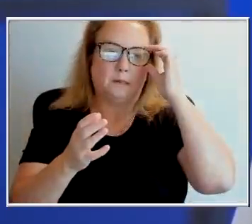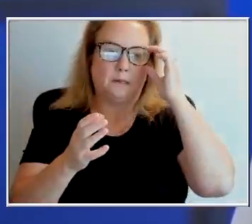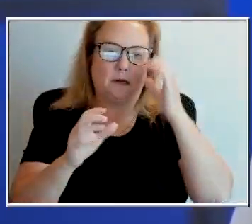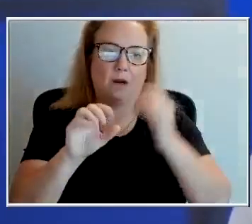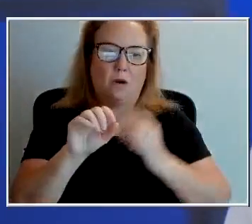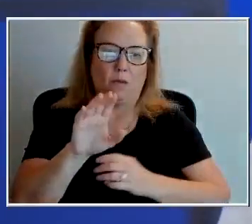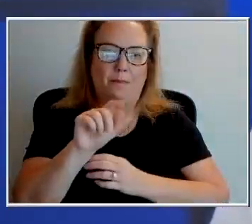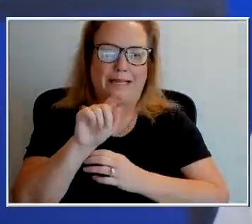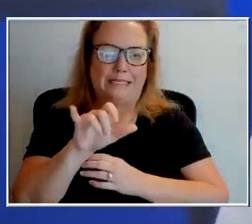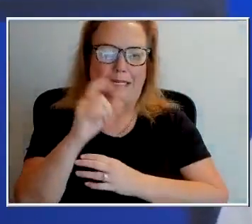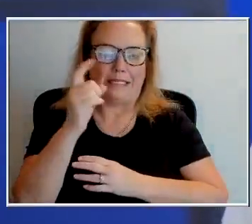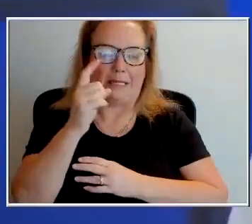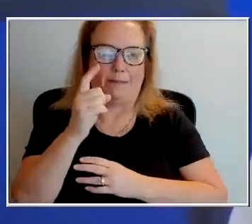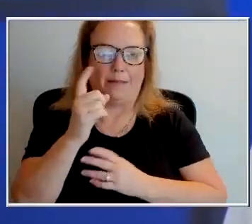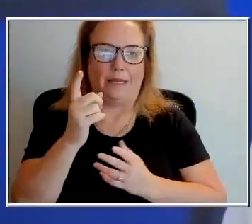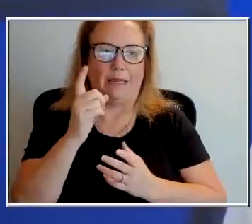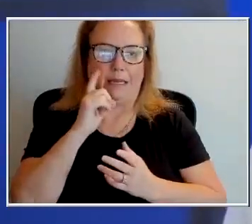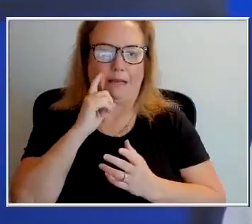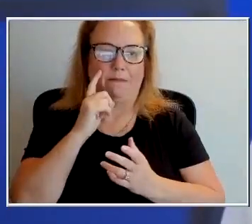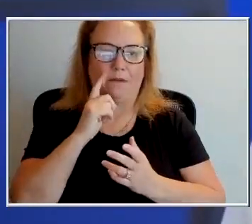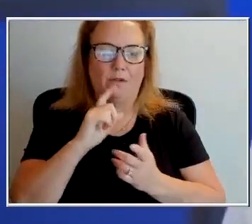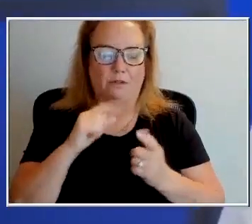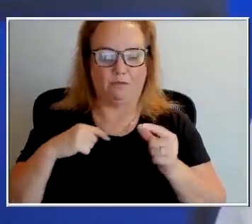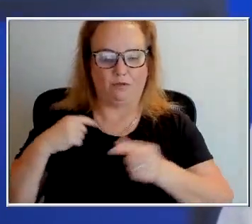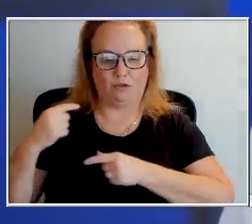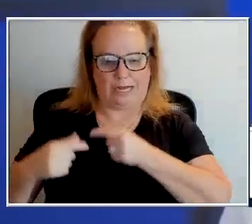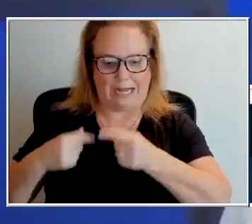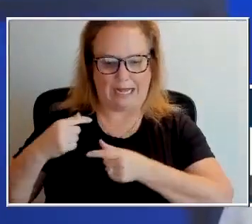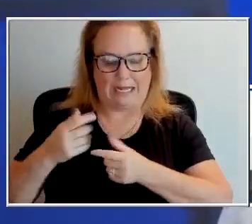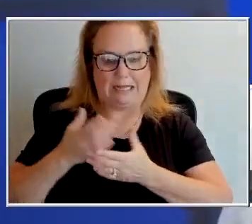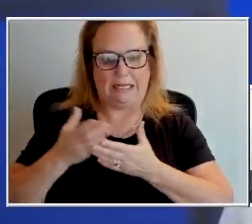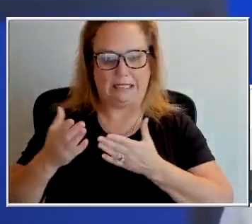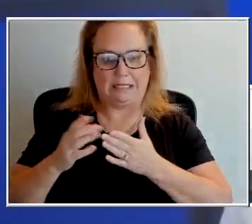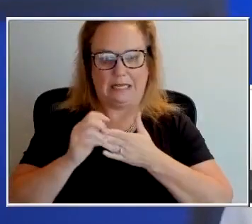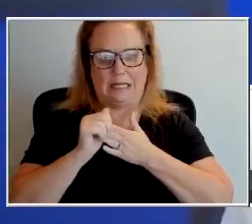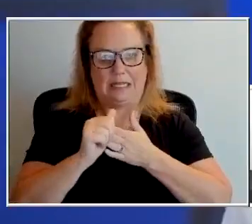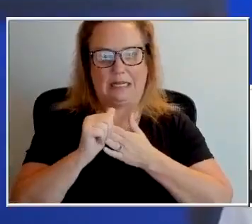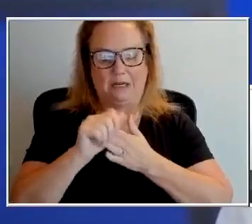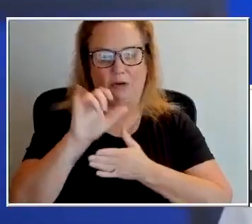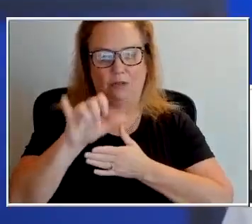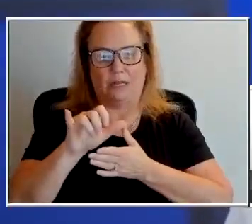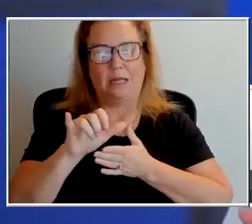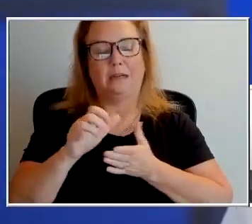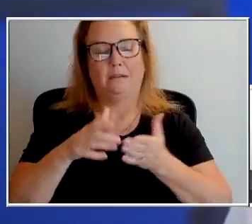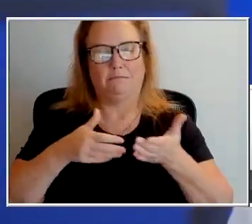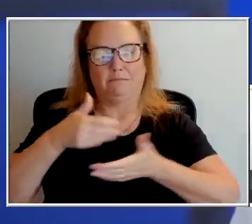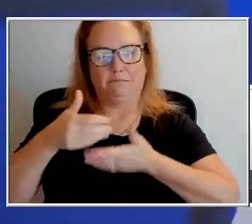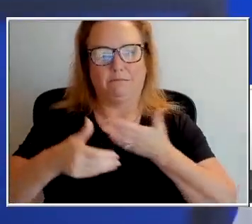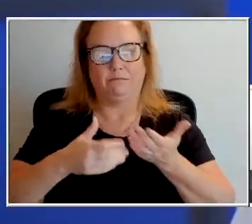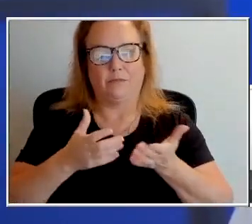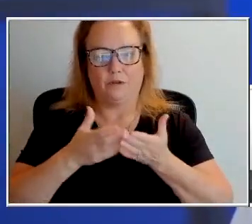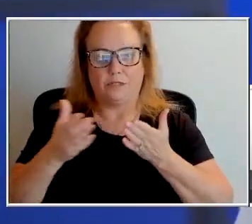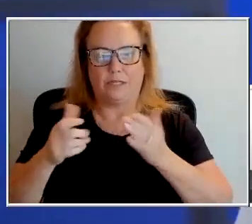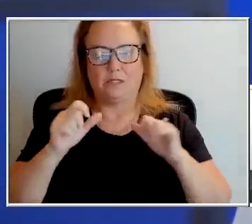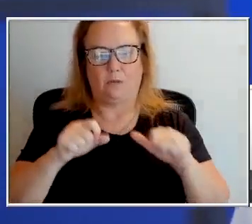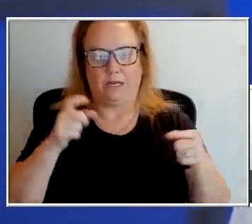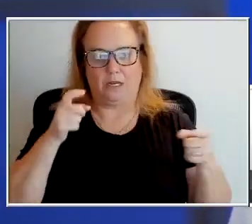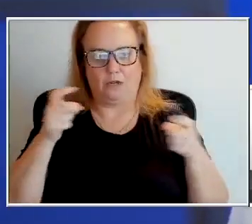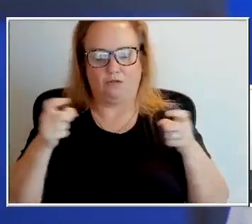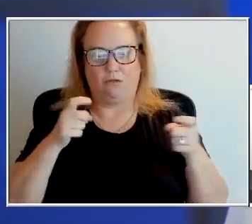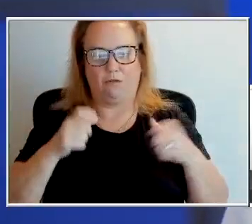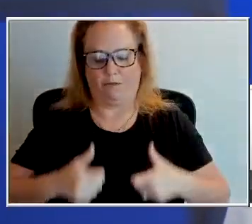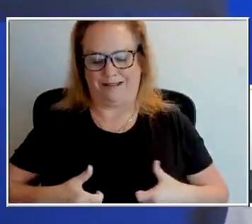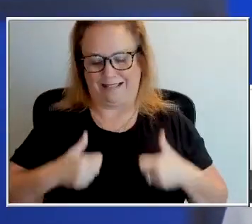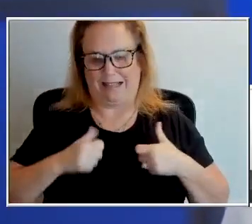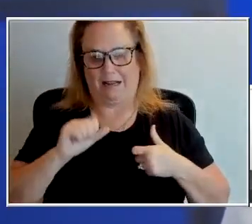is something that even if there are some genetic predispositions that are leading towards that pathway, there are things that we can control from a lifestyle